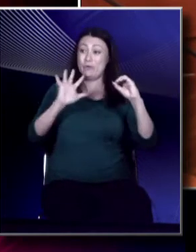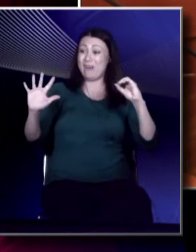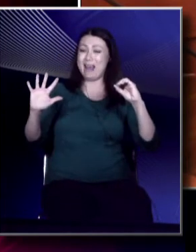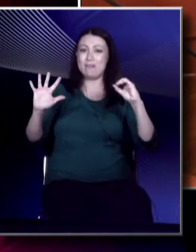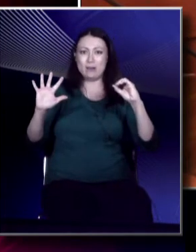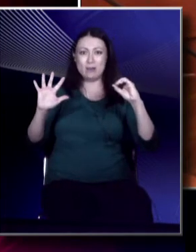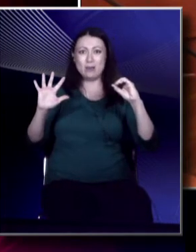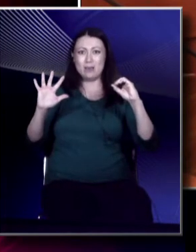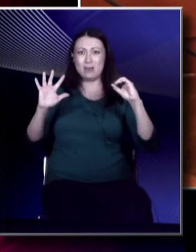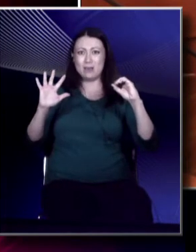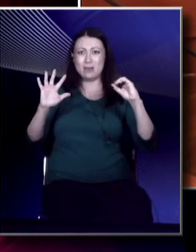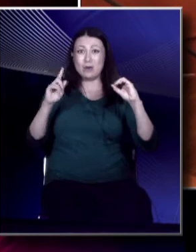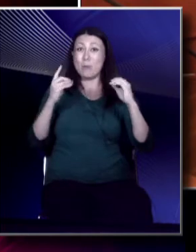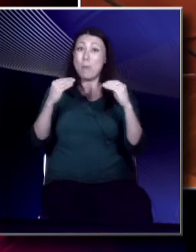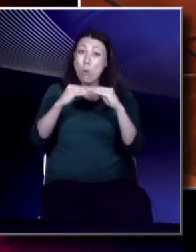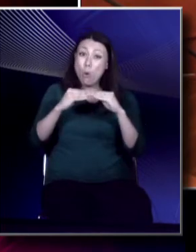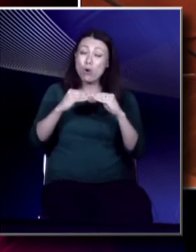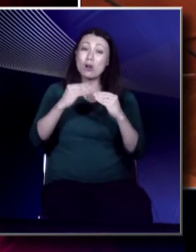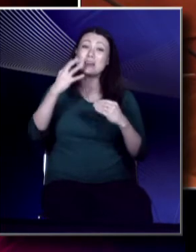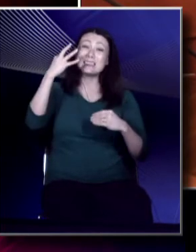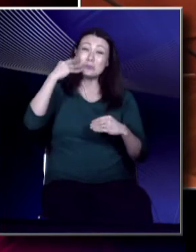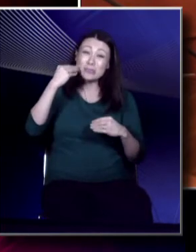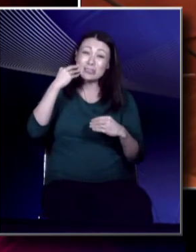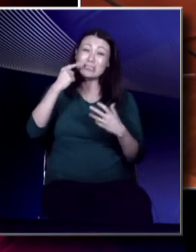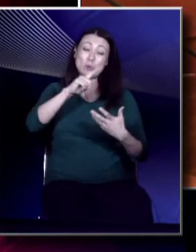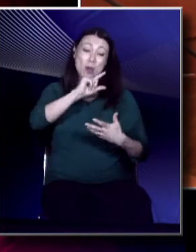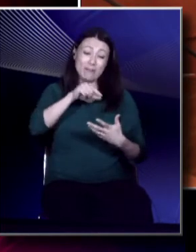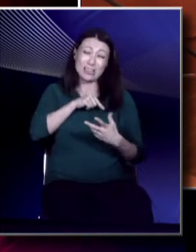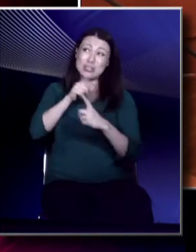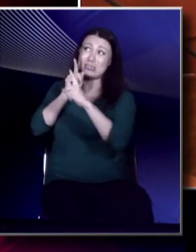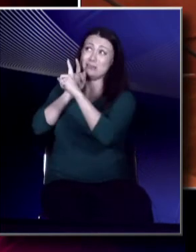more qualified and experienced to lead in this direction.